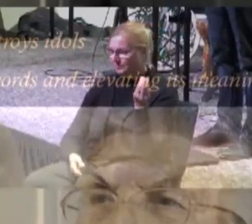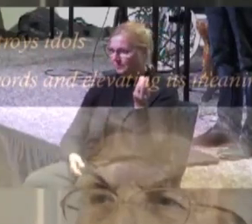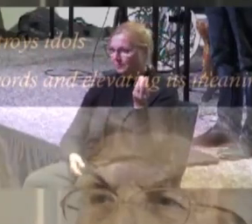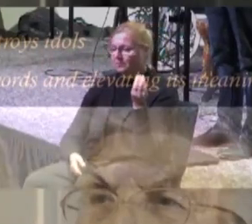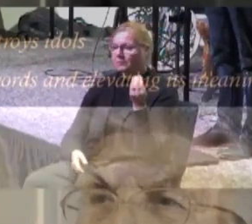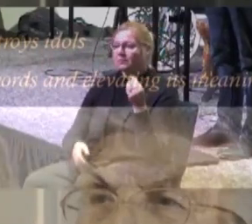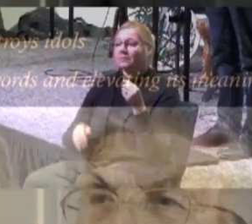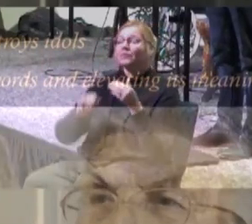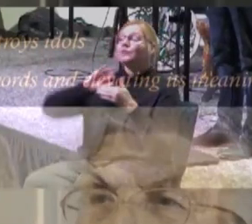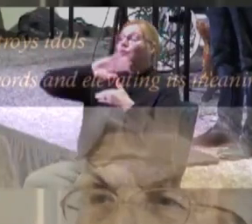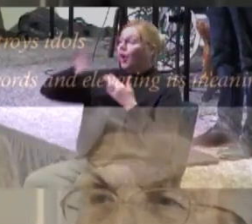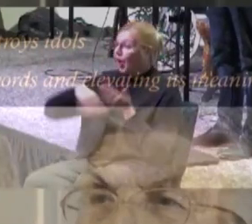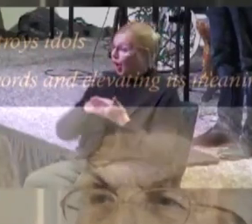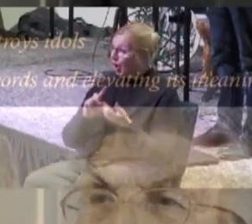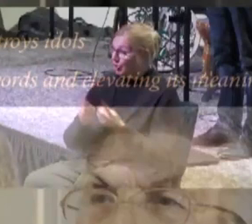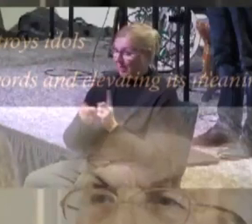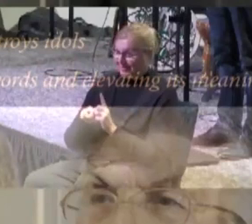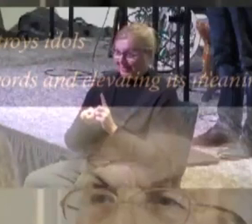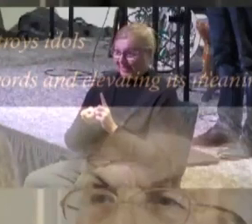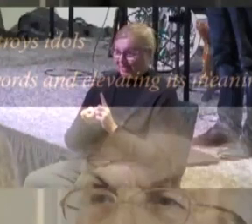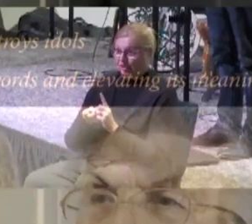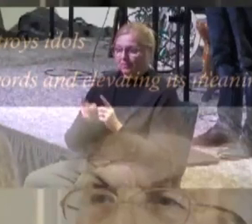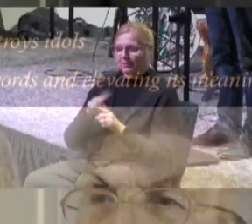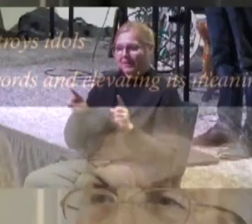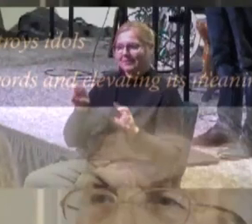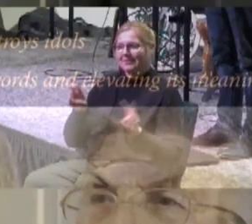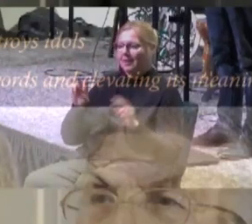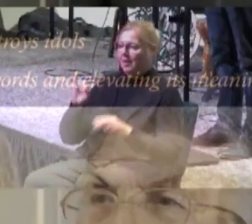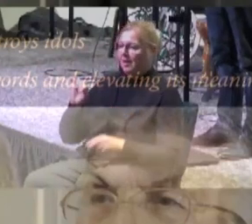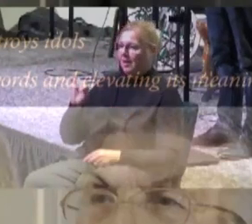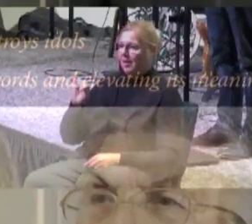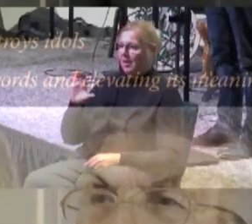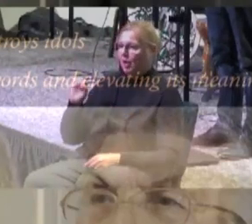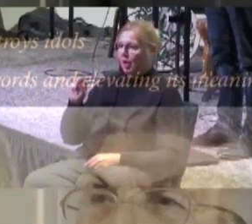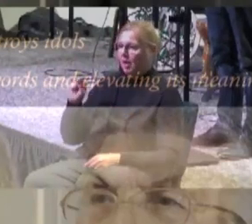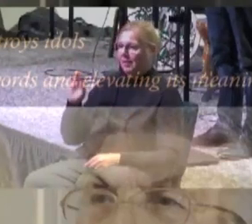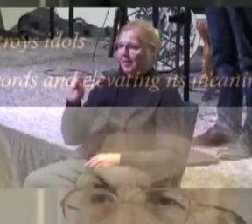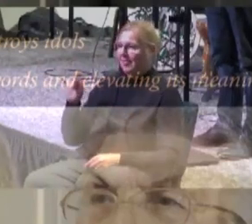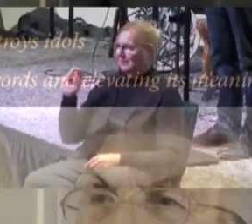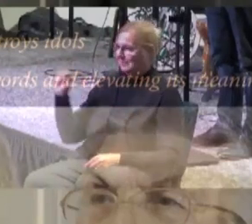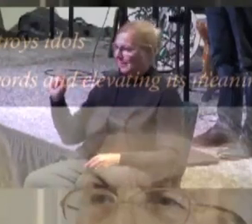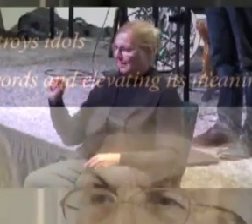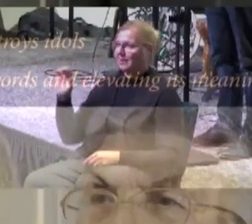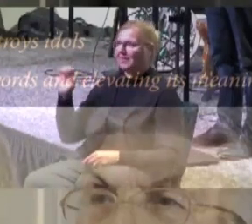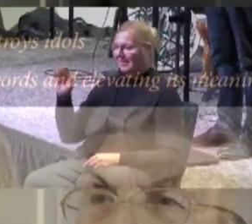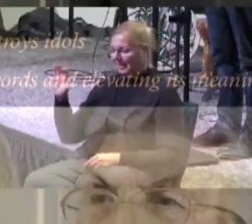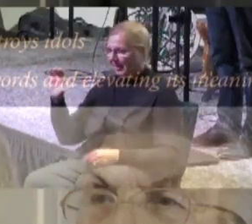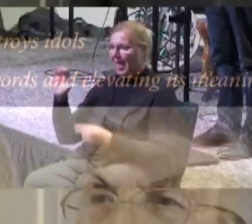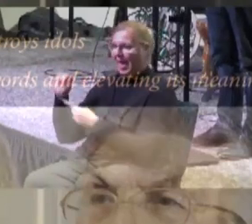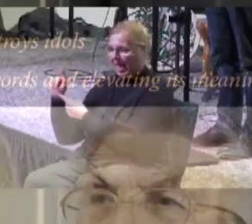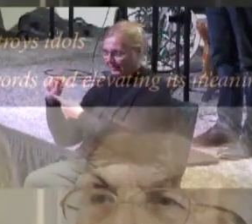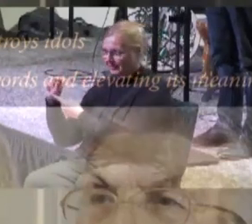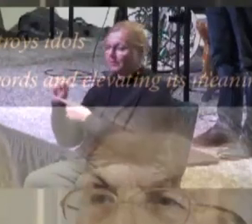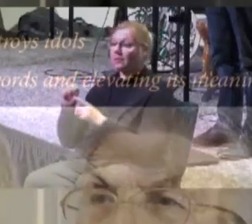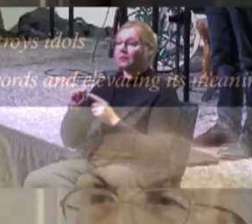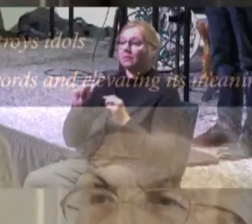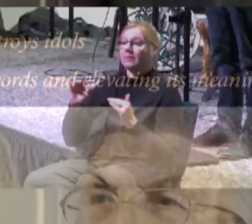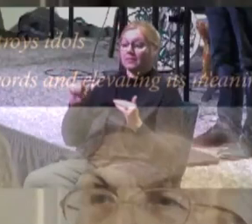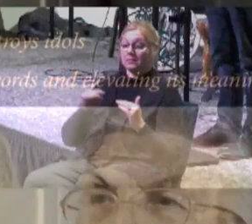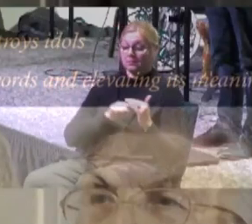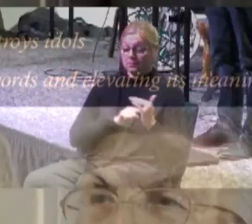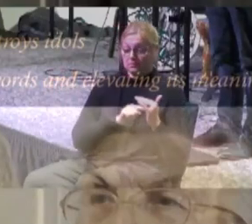All translation is an iconoclastic act, deposing the source text's words and elevating its